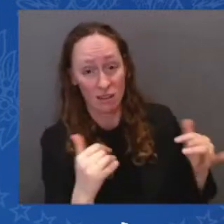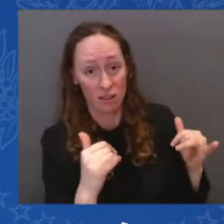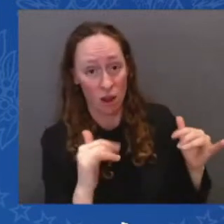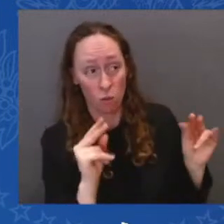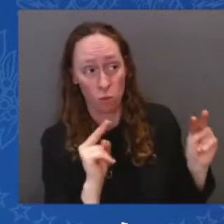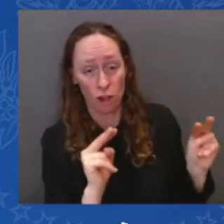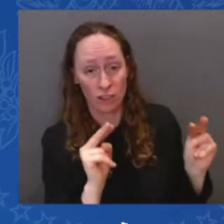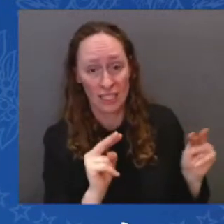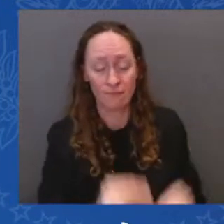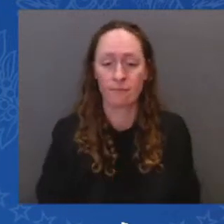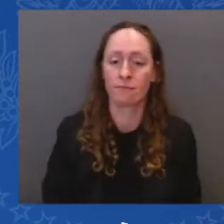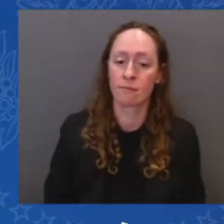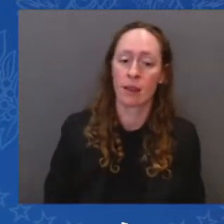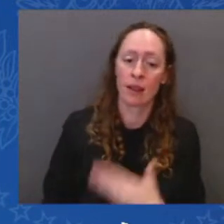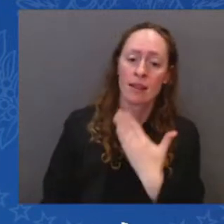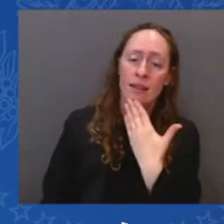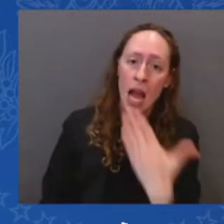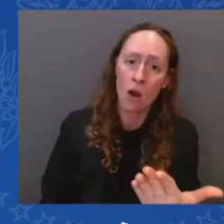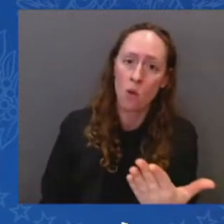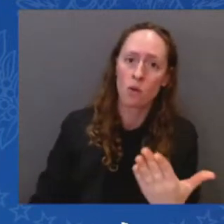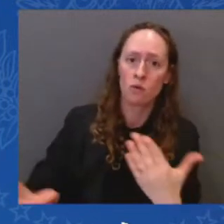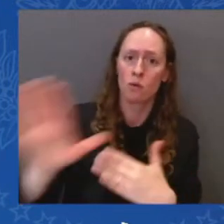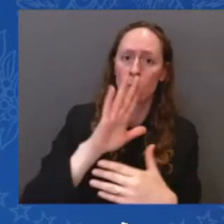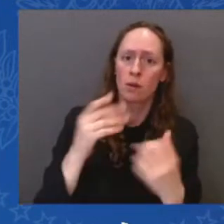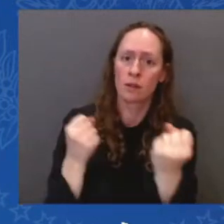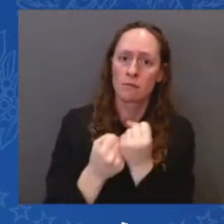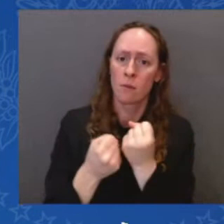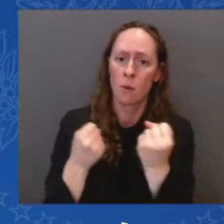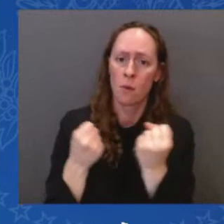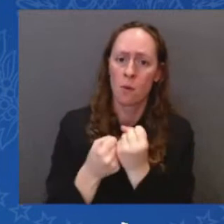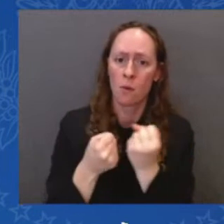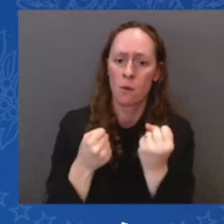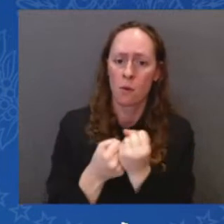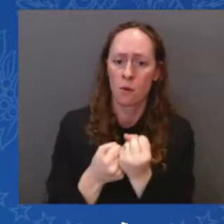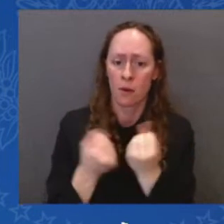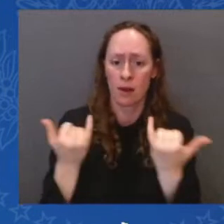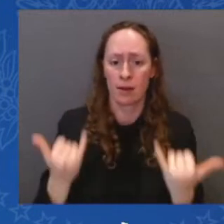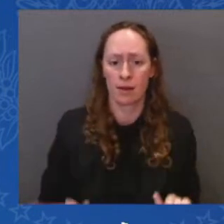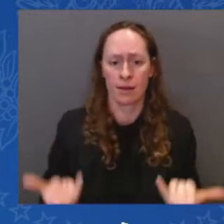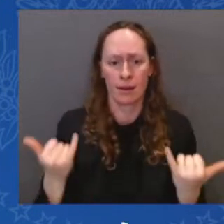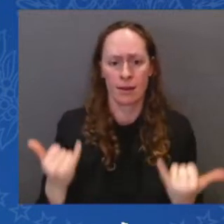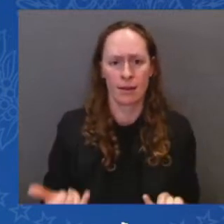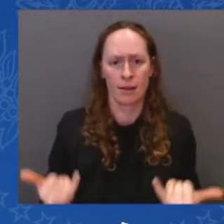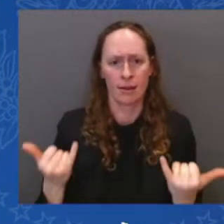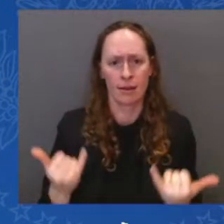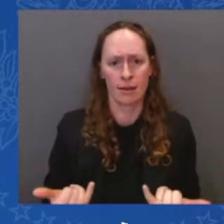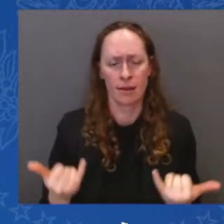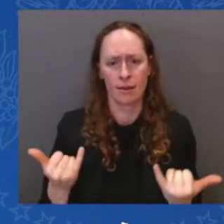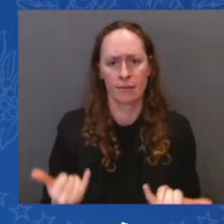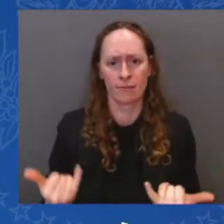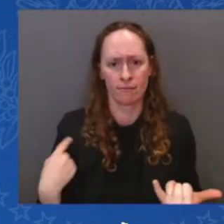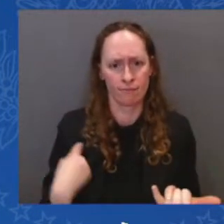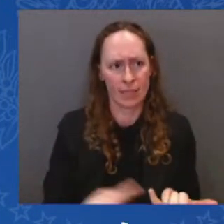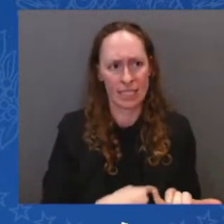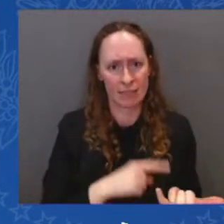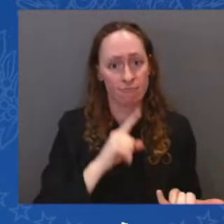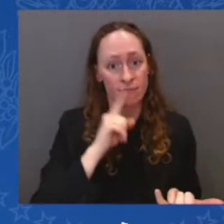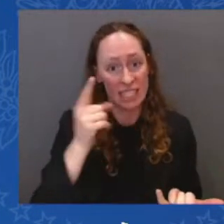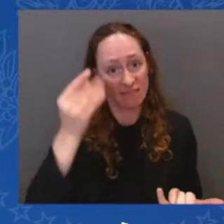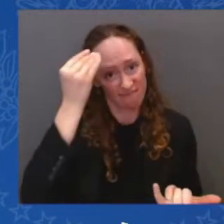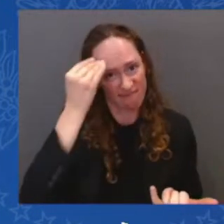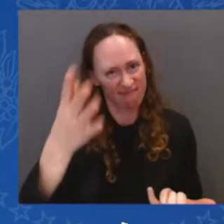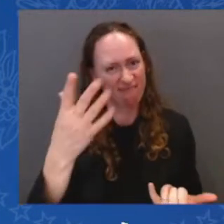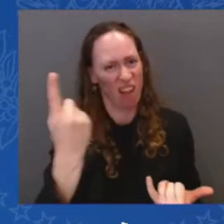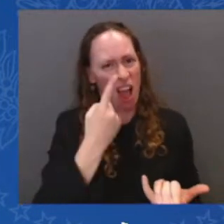count on your future support. And to our allies and partners, your presence demonstrates our shared interests and common values,